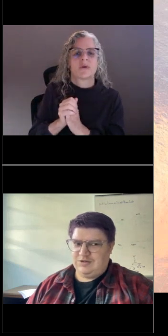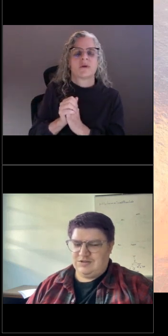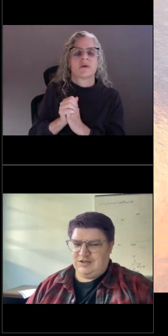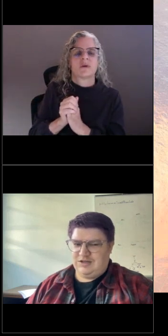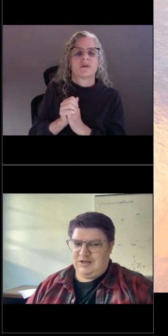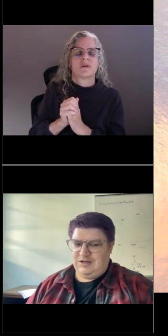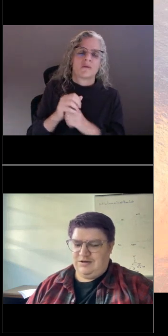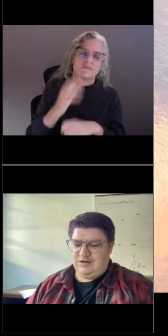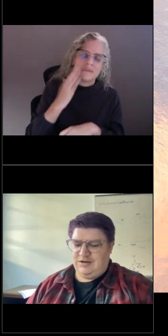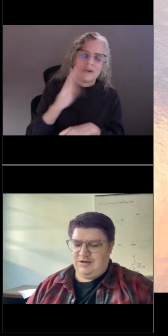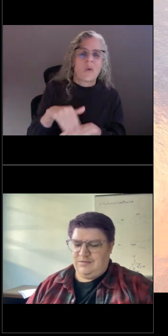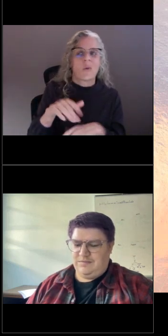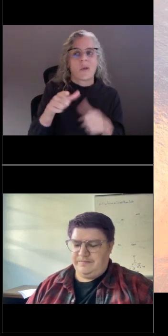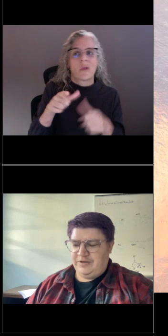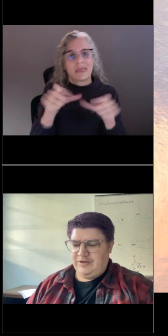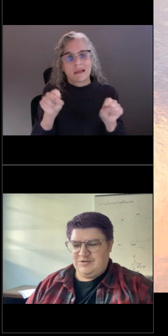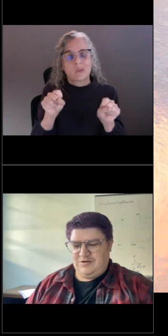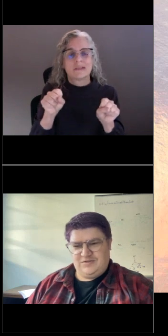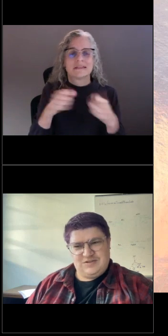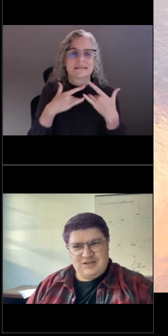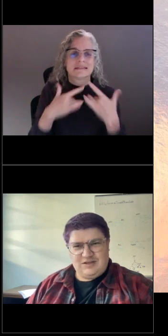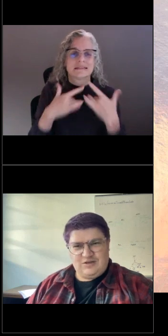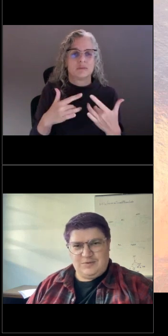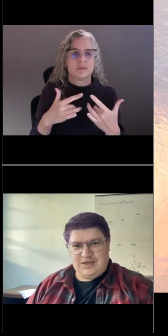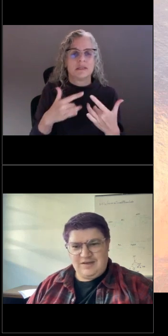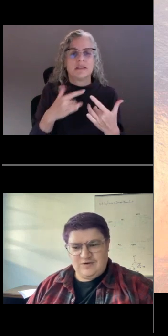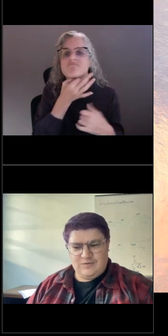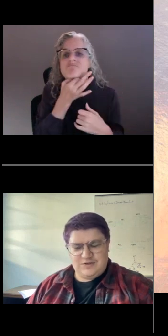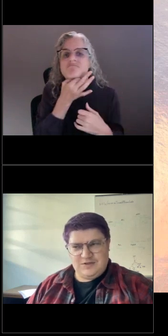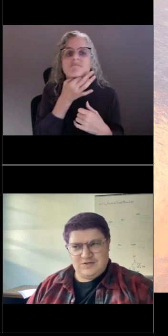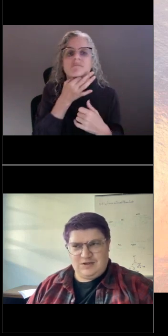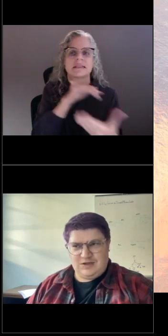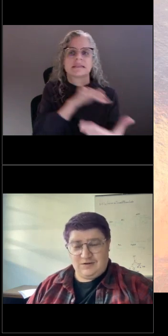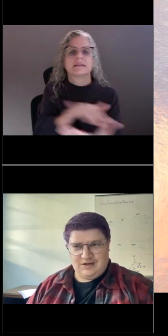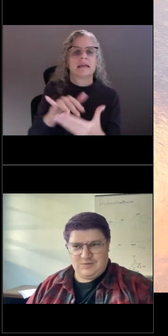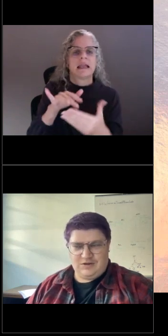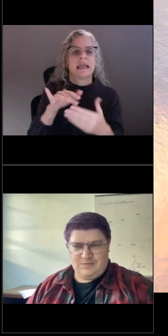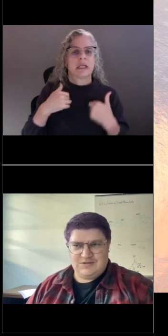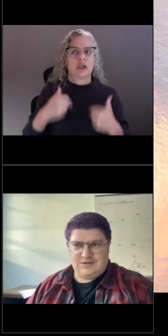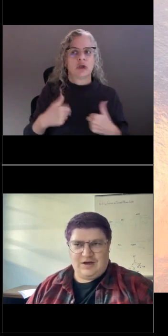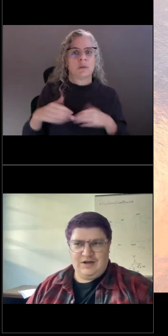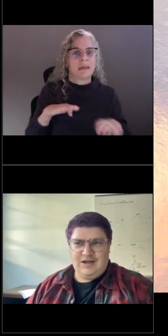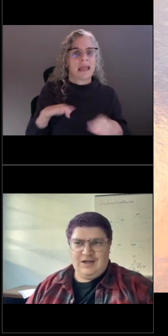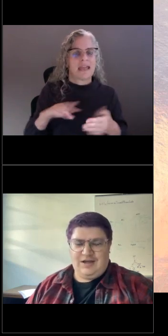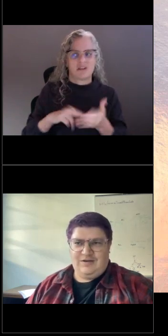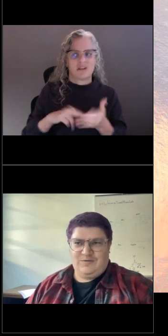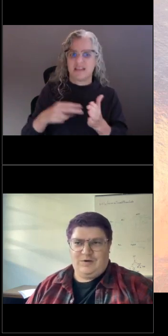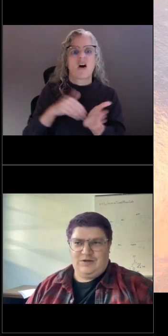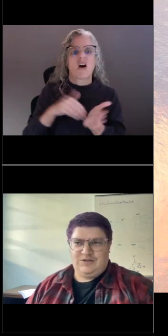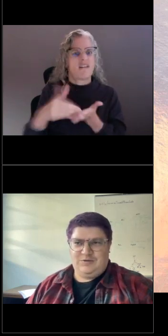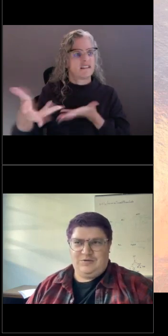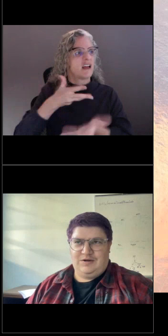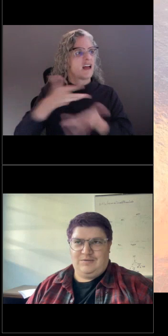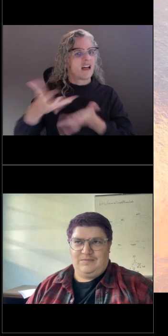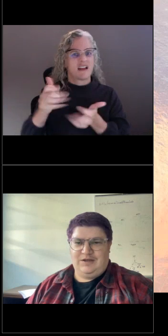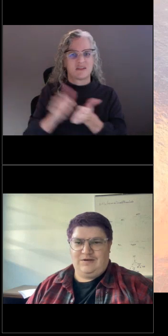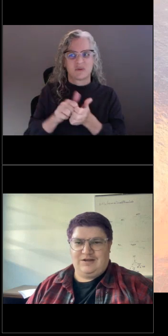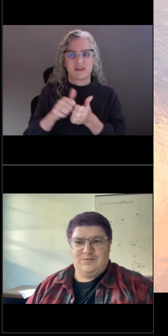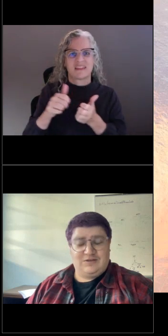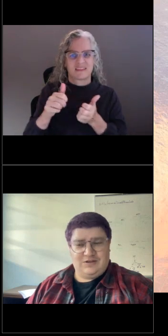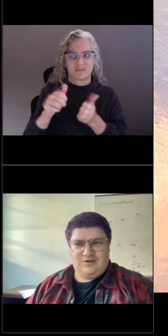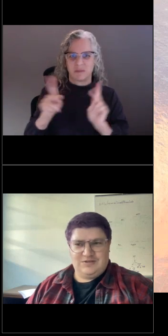are interested in sort of studying human behavior, which means we interact with humans a lot, and we want